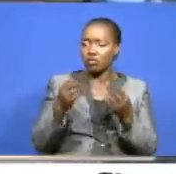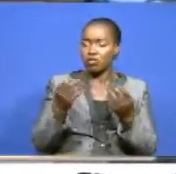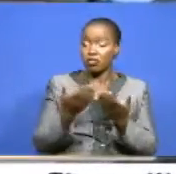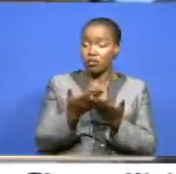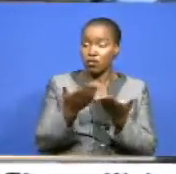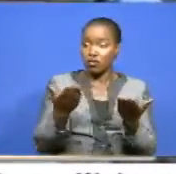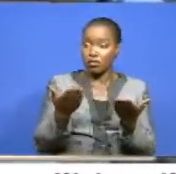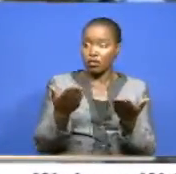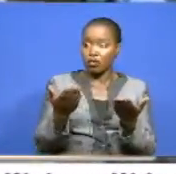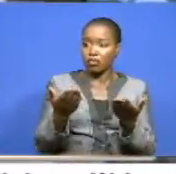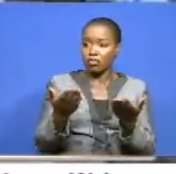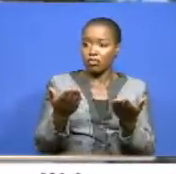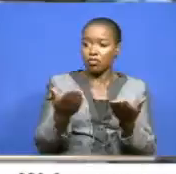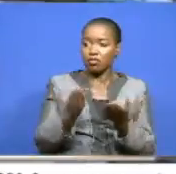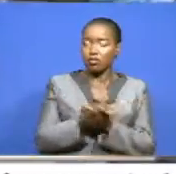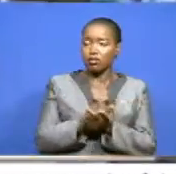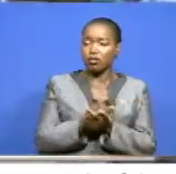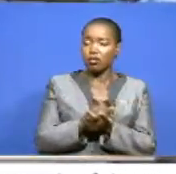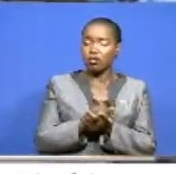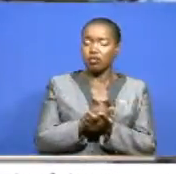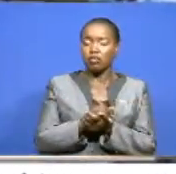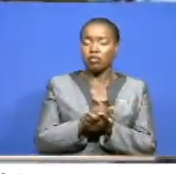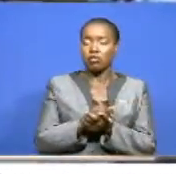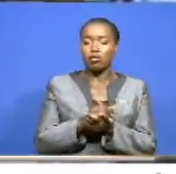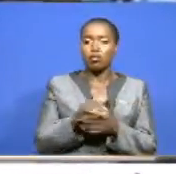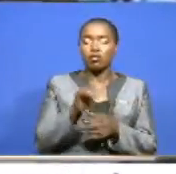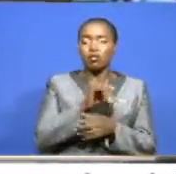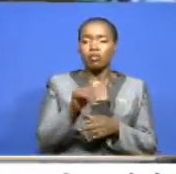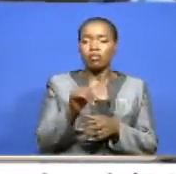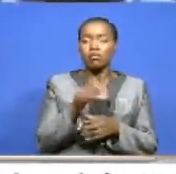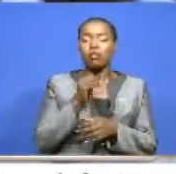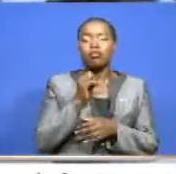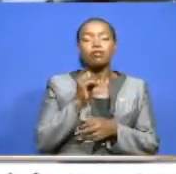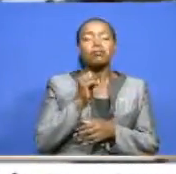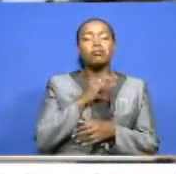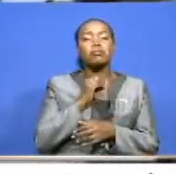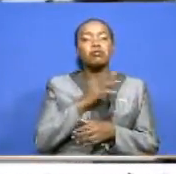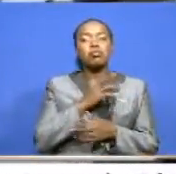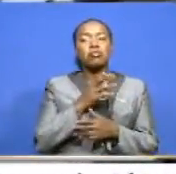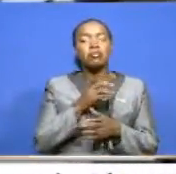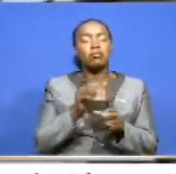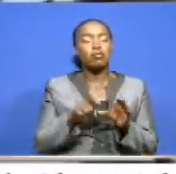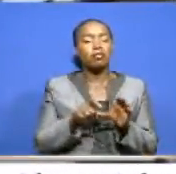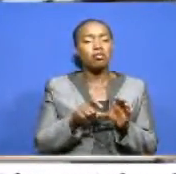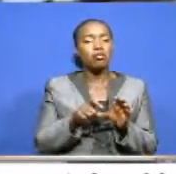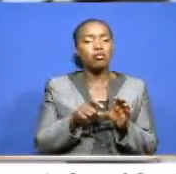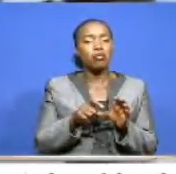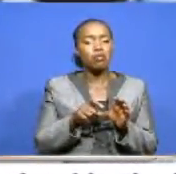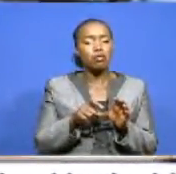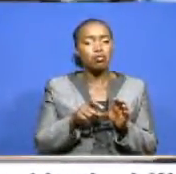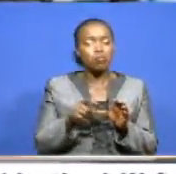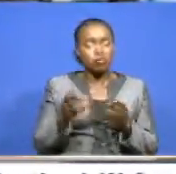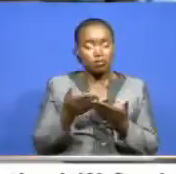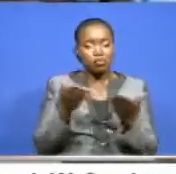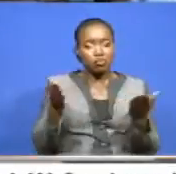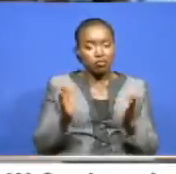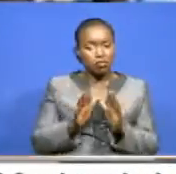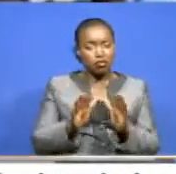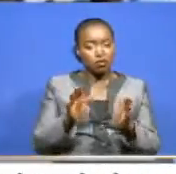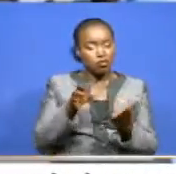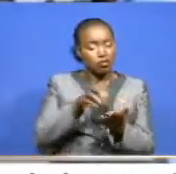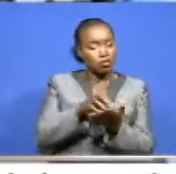place. You're calling to those who have mamas, maybe should they join the train which is already leaving the station